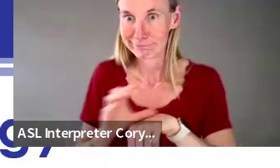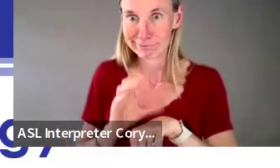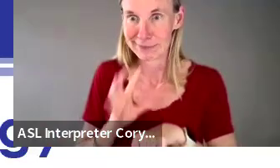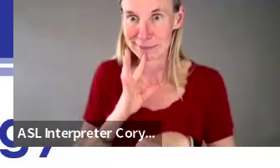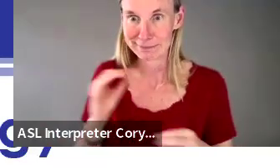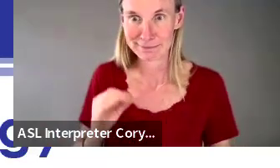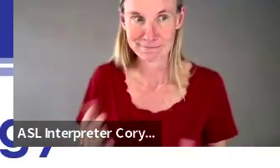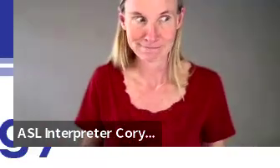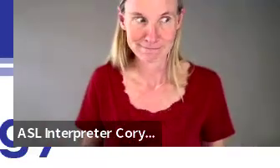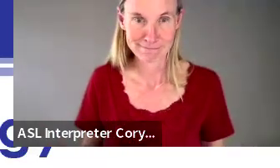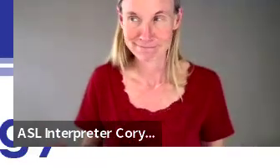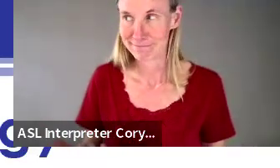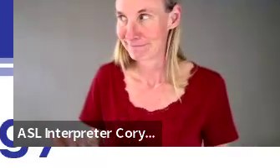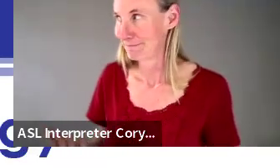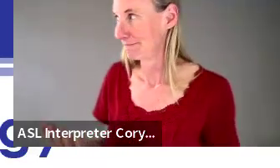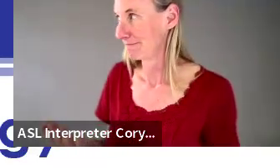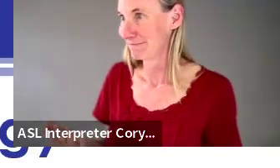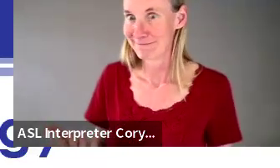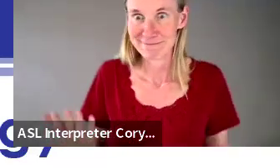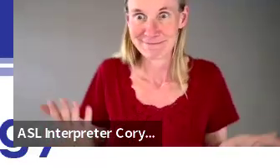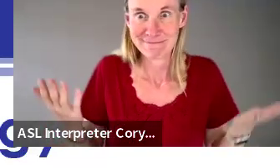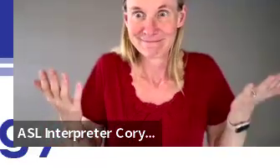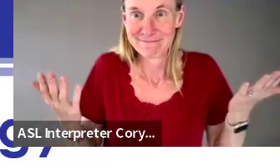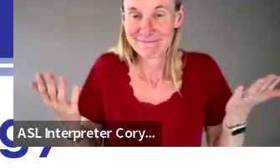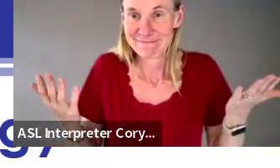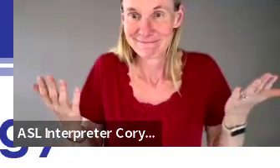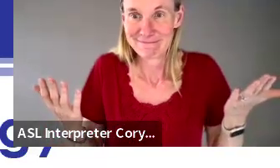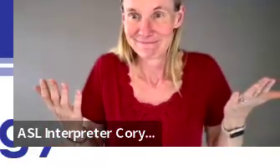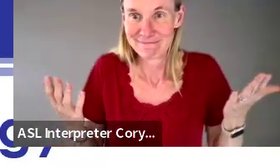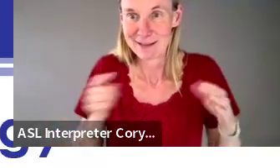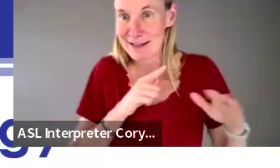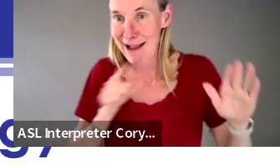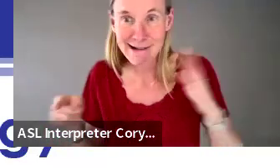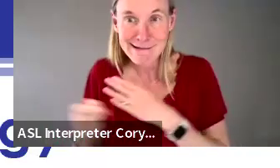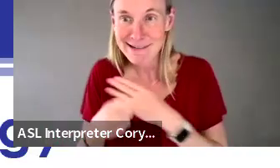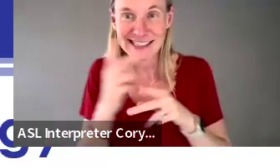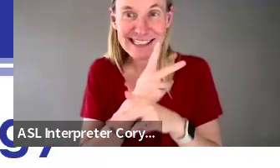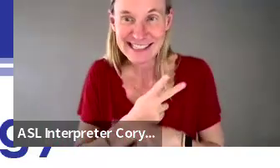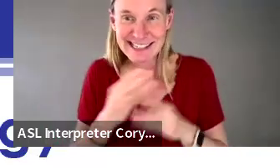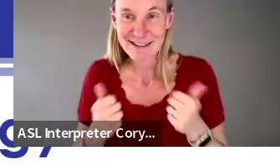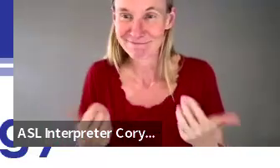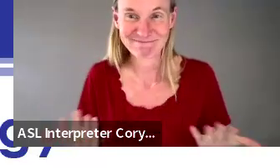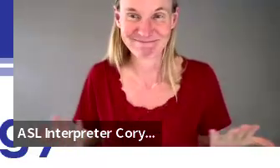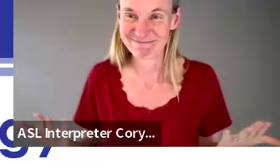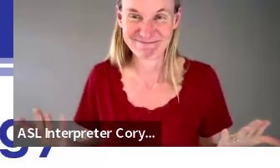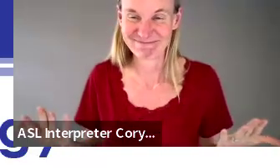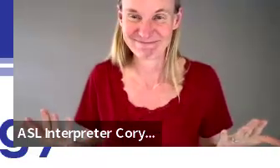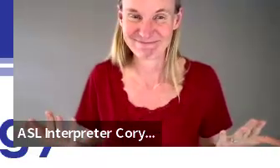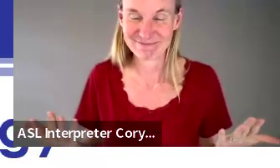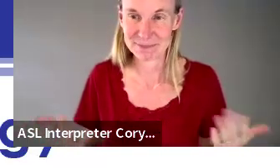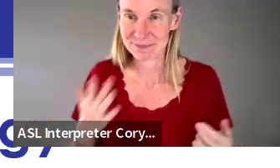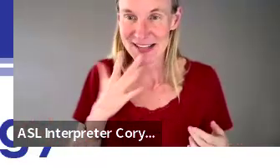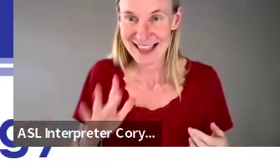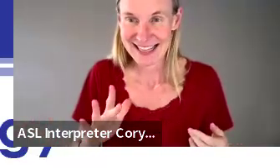speak, and I wasn't I wasn't able to navigate around or do anything with it. But luckily, I was able